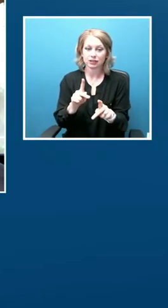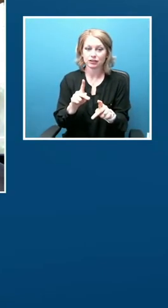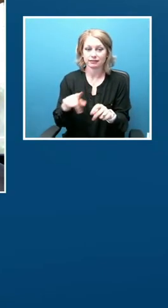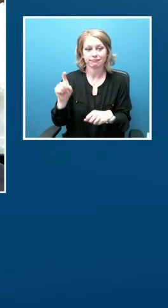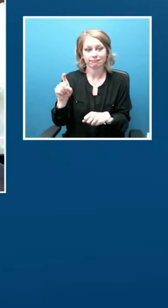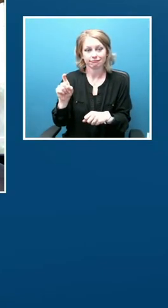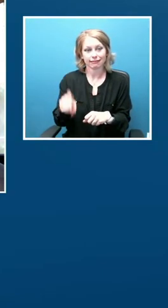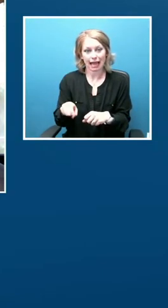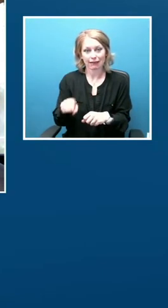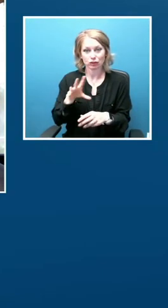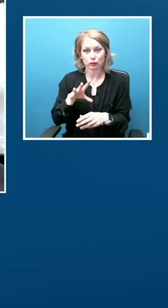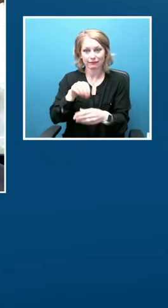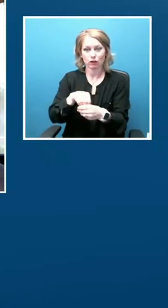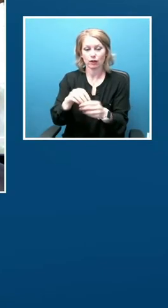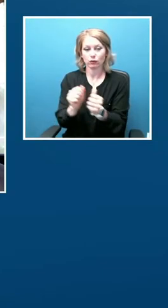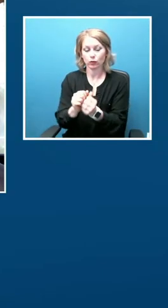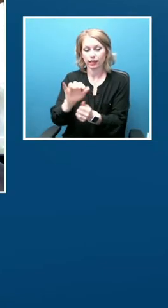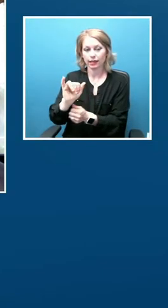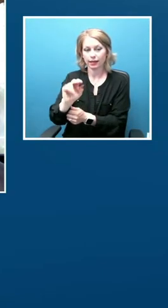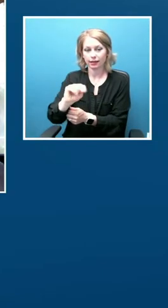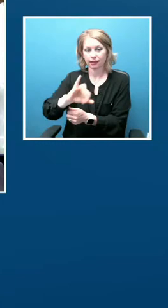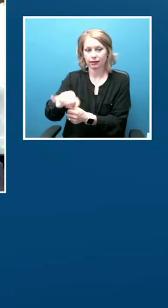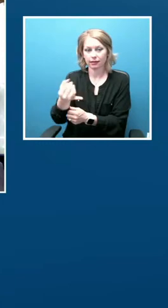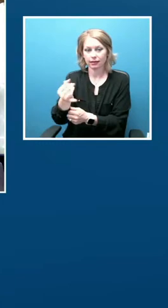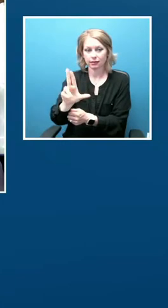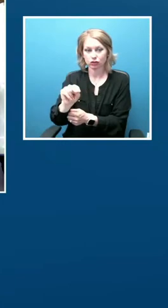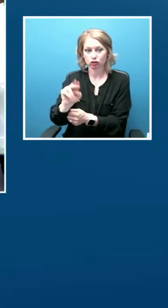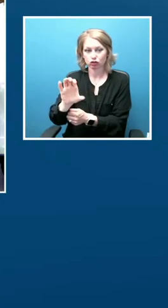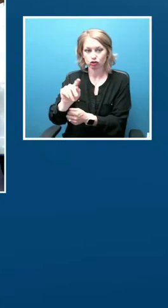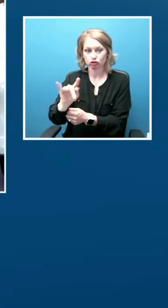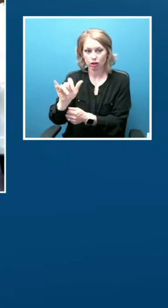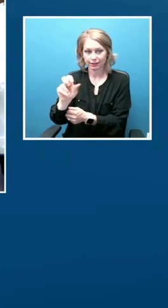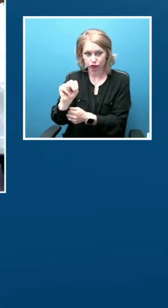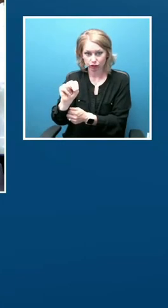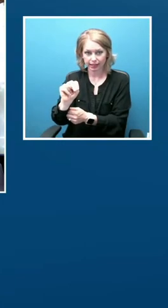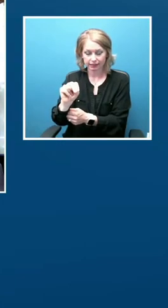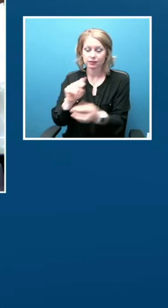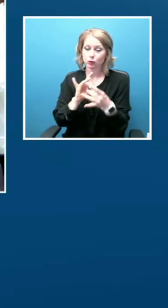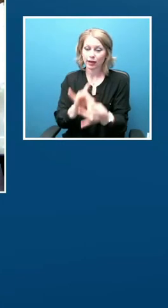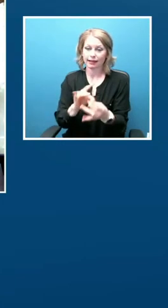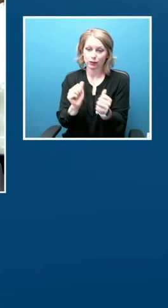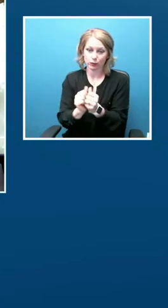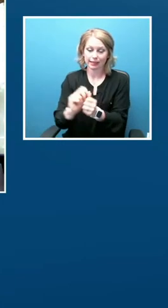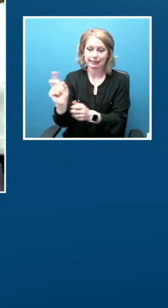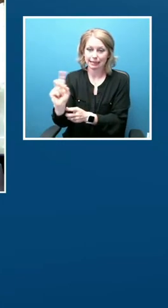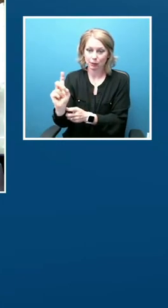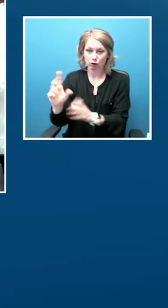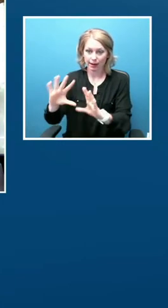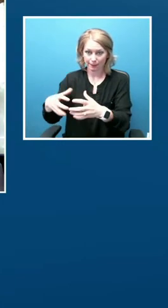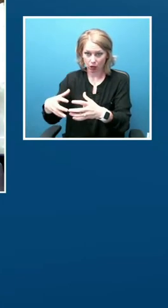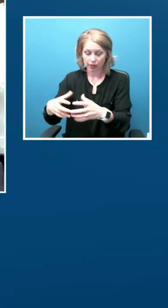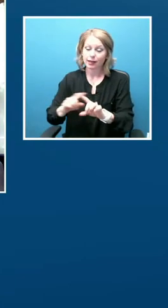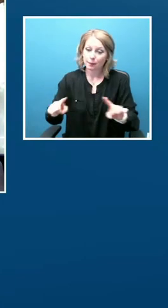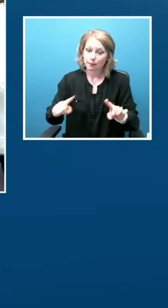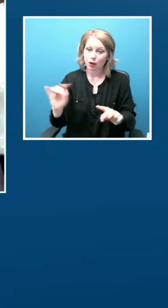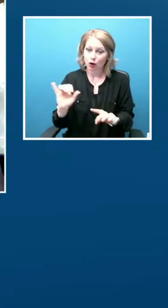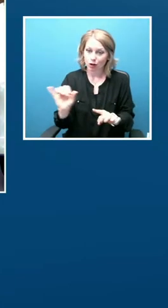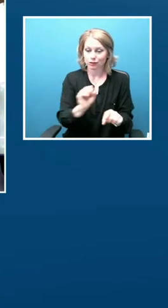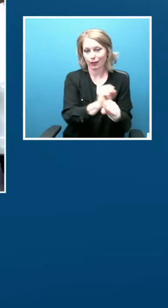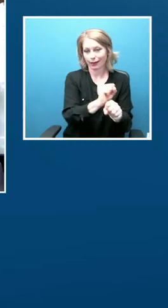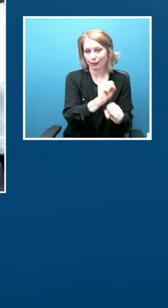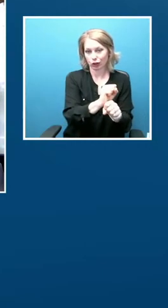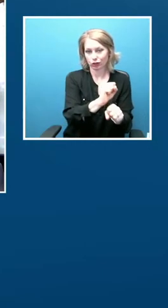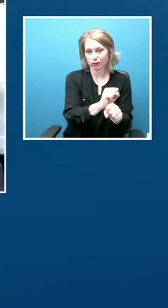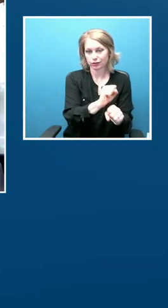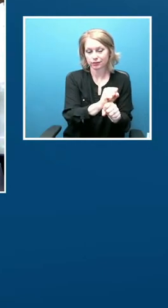many injunctions which have occurred in West Virginia regarding not only the Democratic Party, but also labor. But